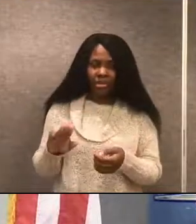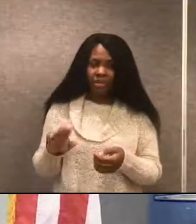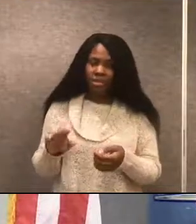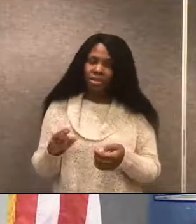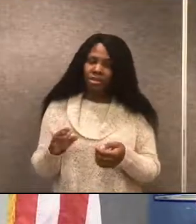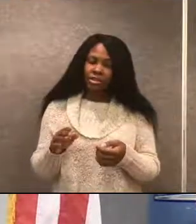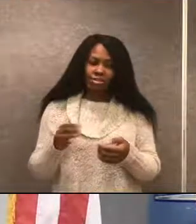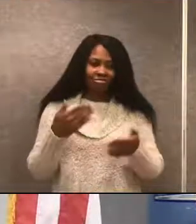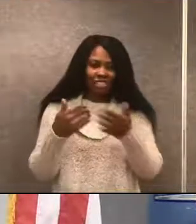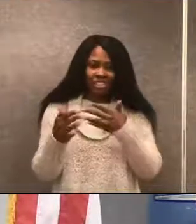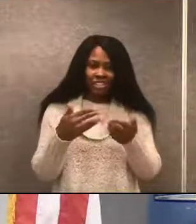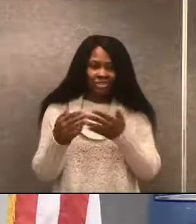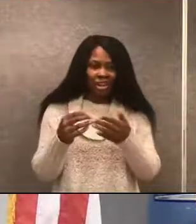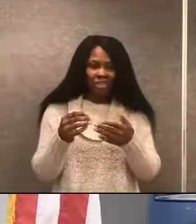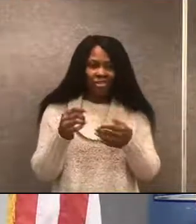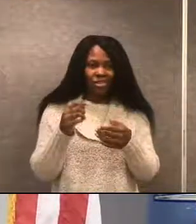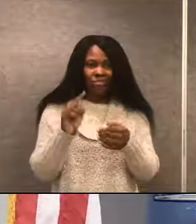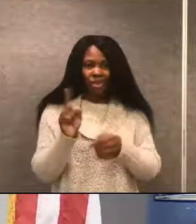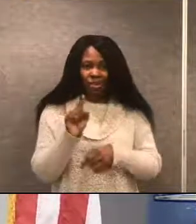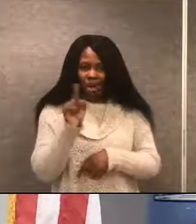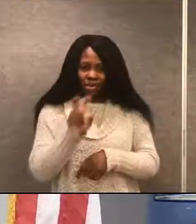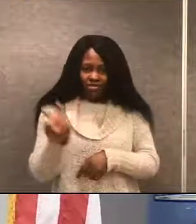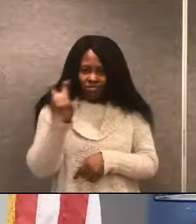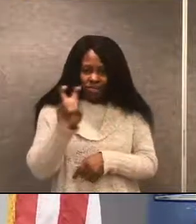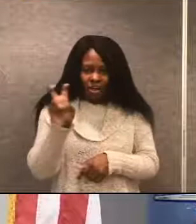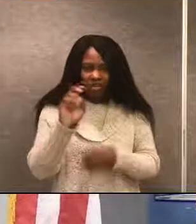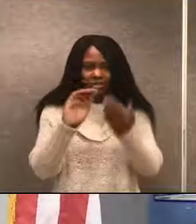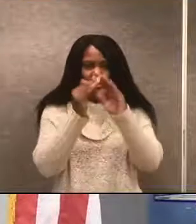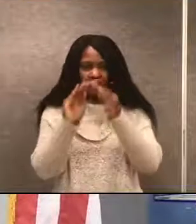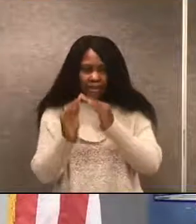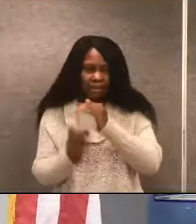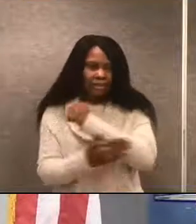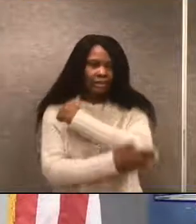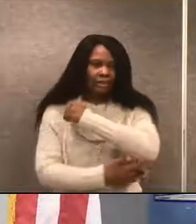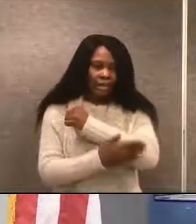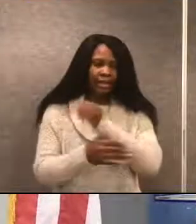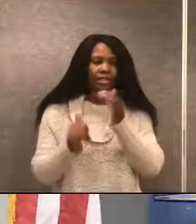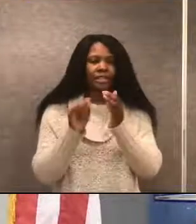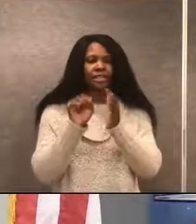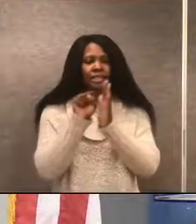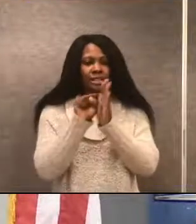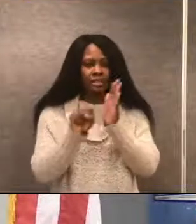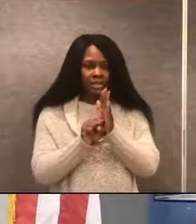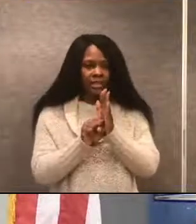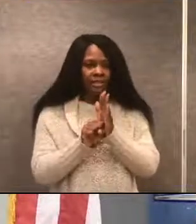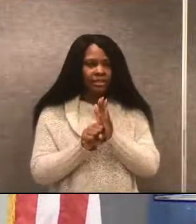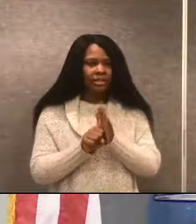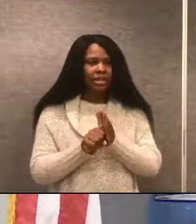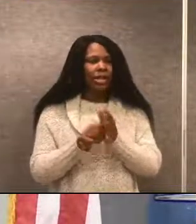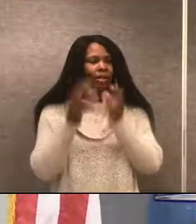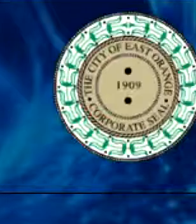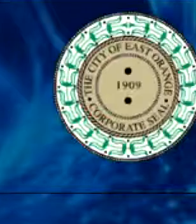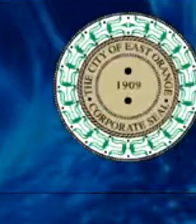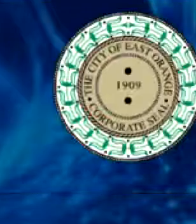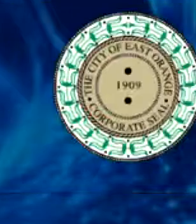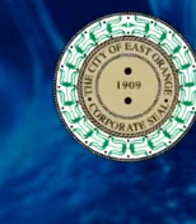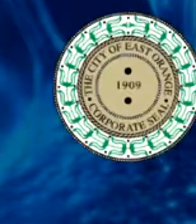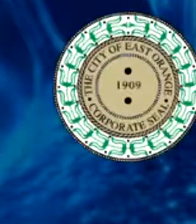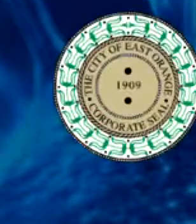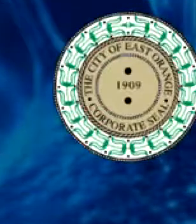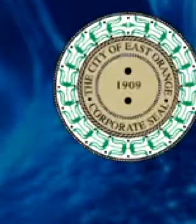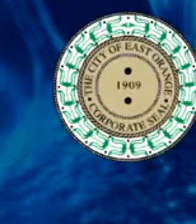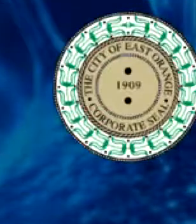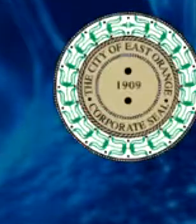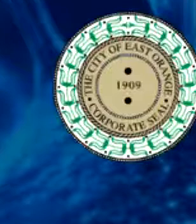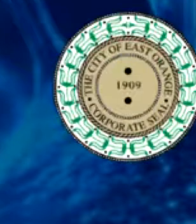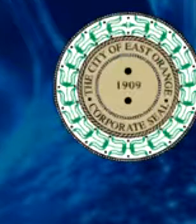going within the city, wherever you're going within the county or the state, be mindful of all of the safety guidelines. Within Essex County, the total number